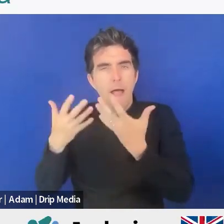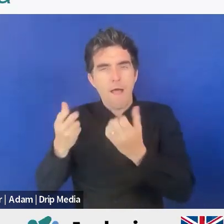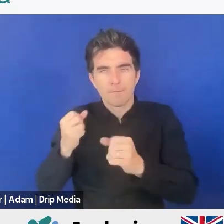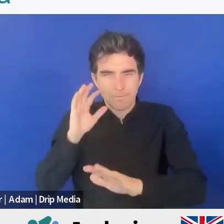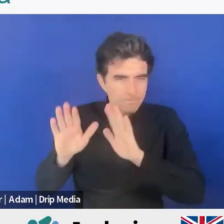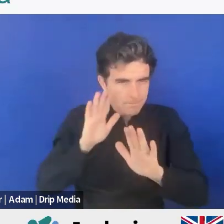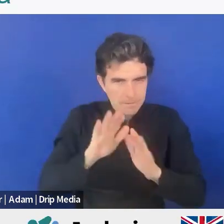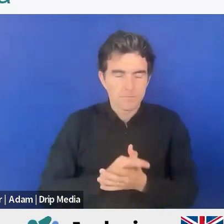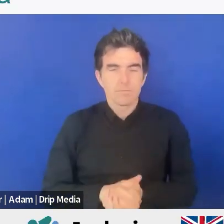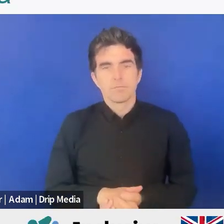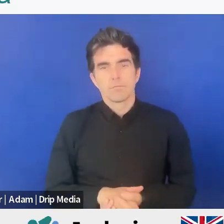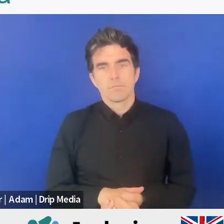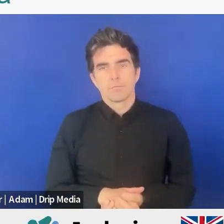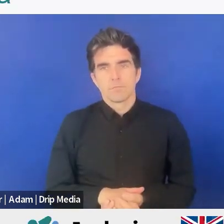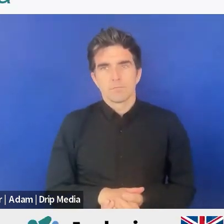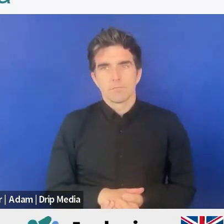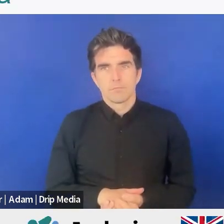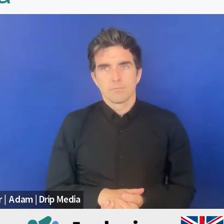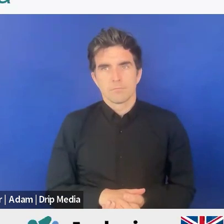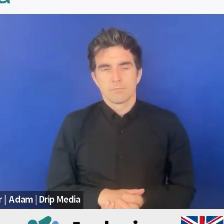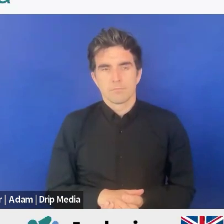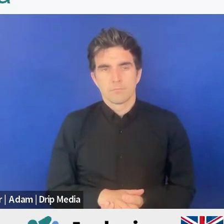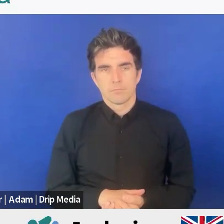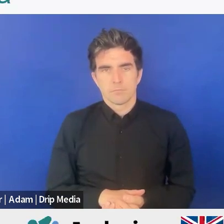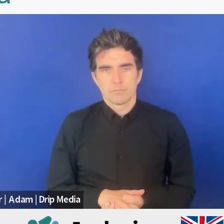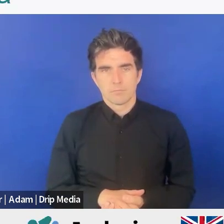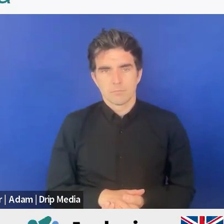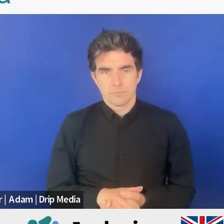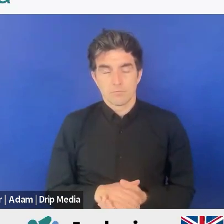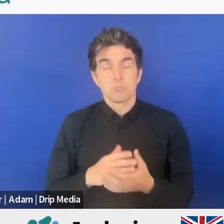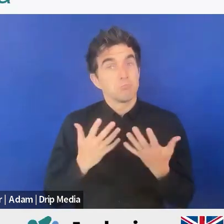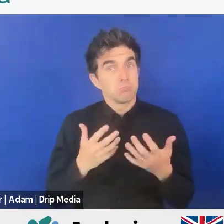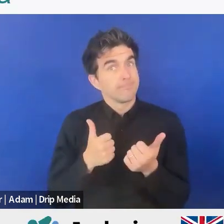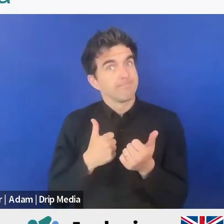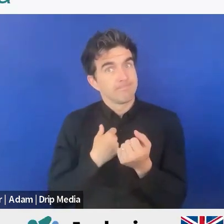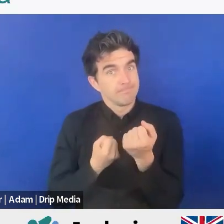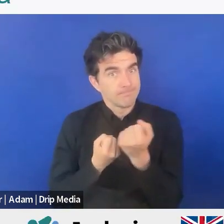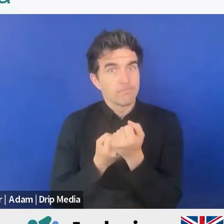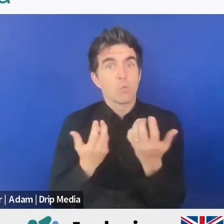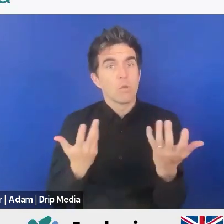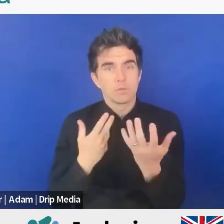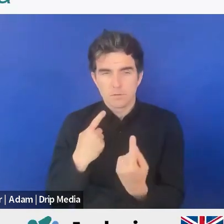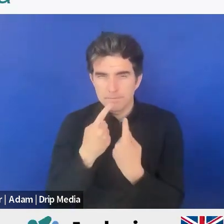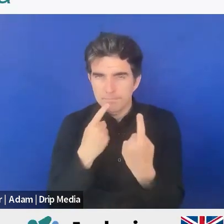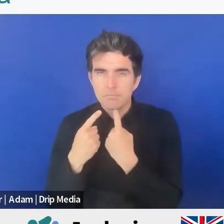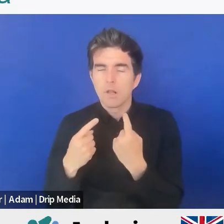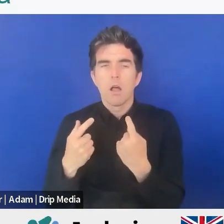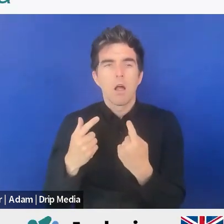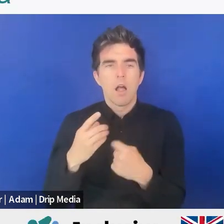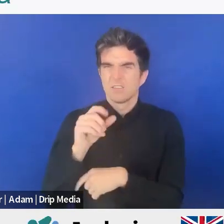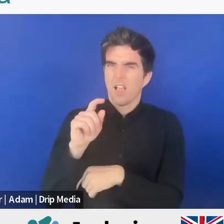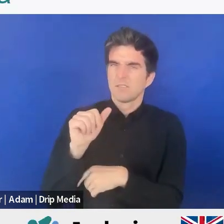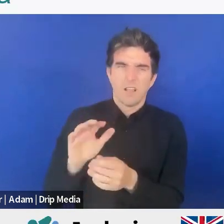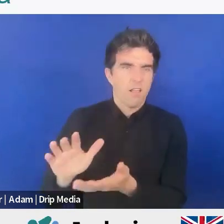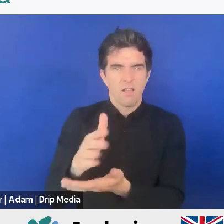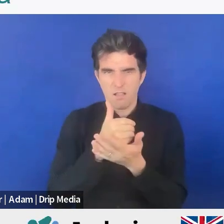And but it doesn't end, and they help while we're talking about the data collection. It not only limited with the